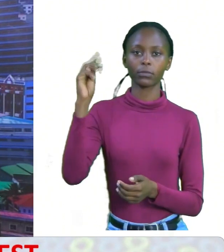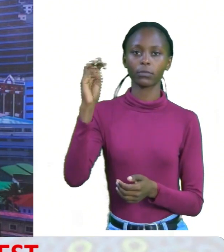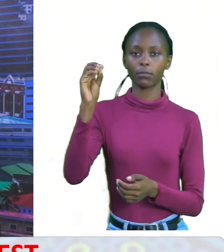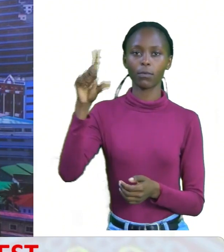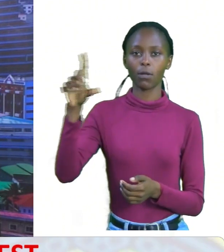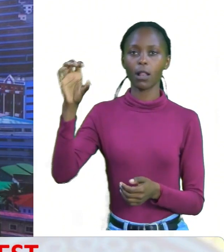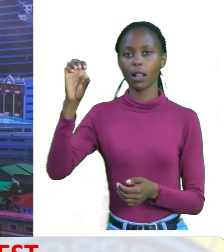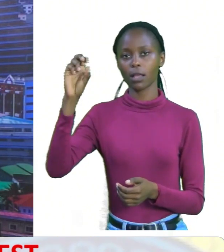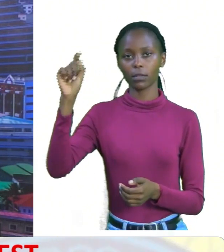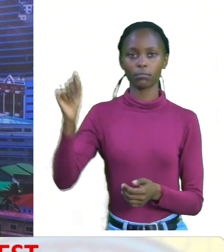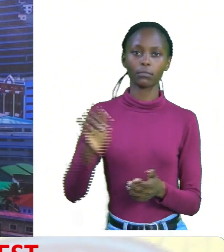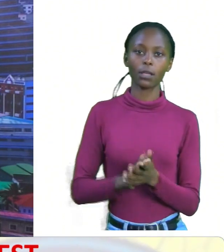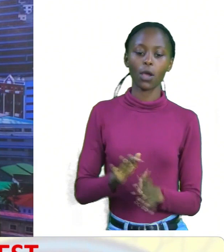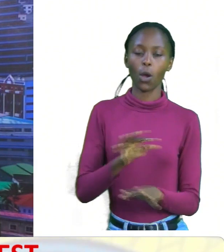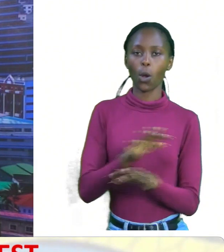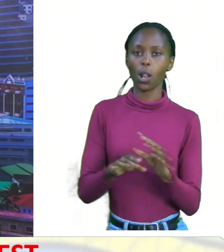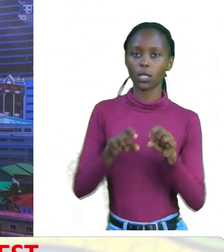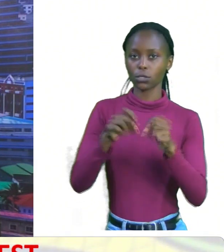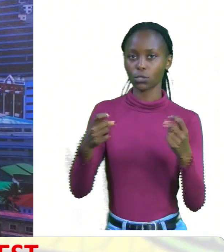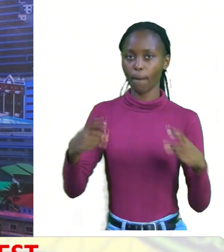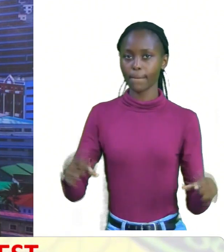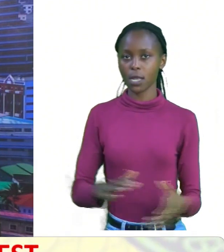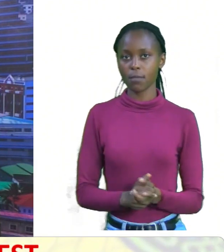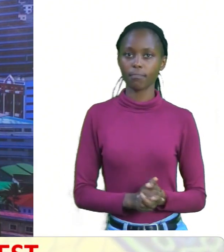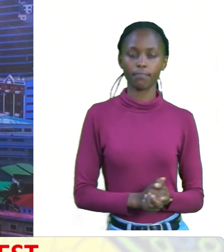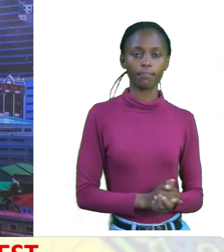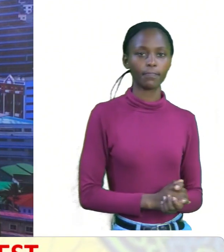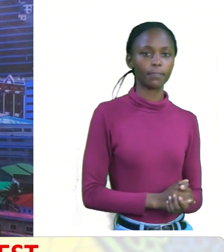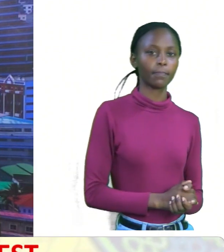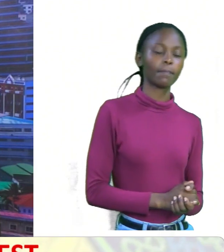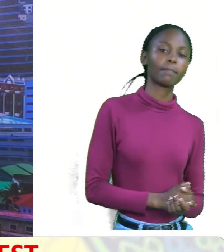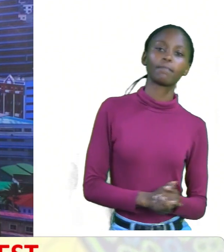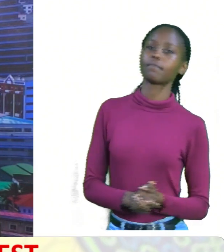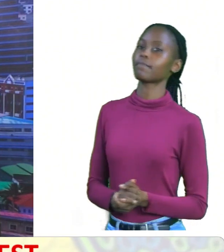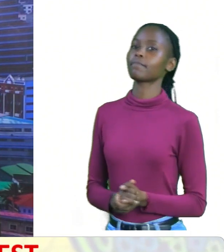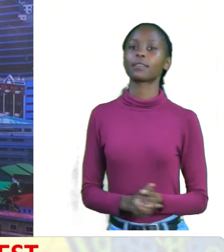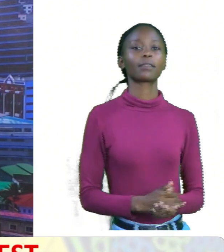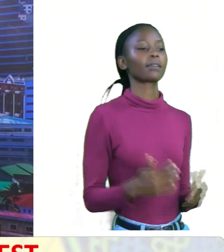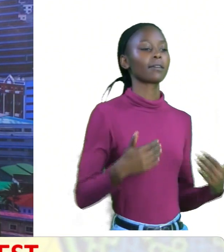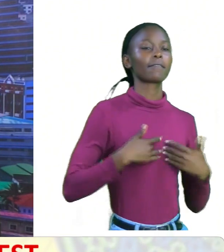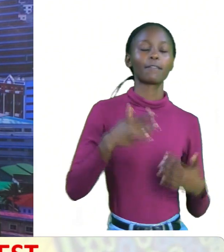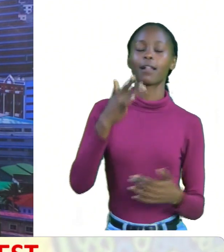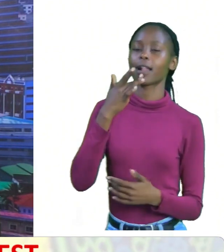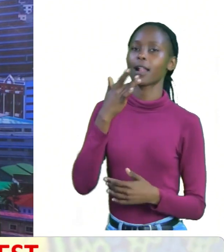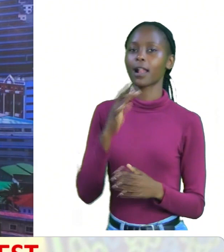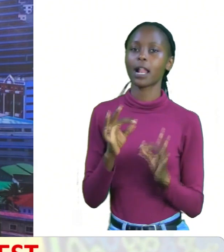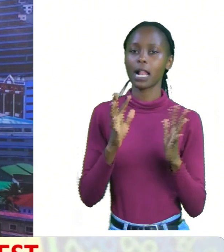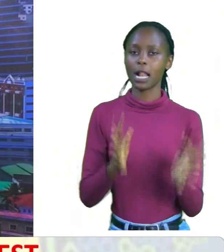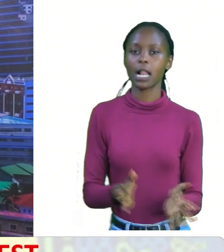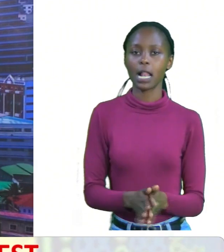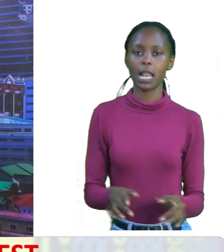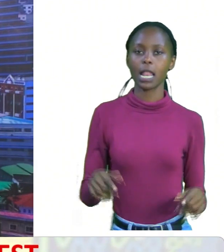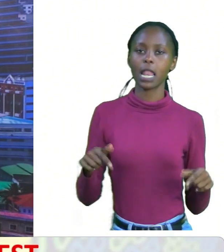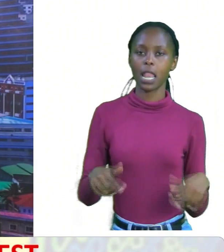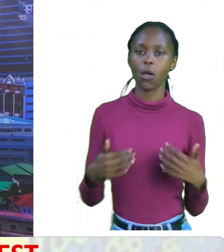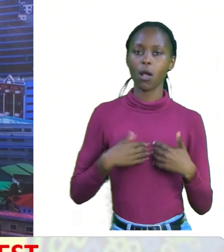Instagram DJ Smollett. Kabisa, kabisa na misikia. Leo tumekuwa na Flavin, tukianza show. Sasa tuko na Laura, vinyesheni nda kuisha.